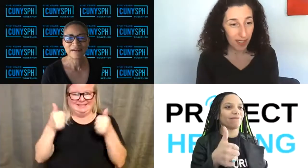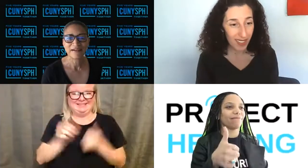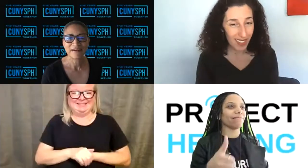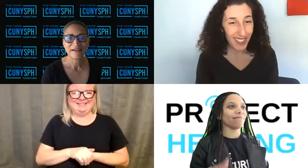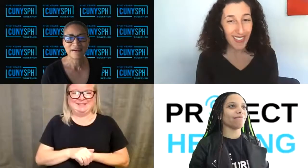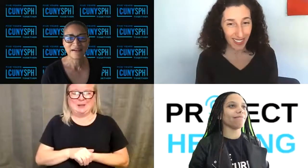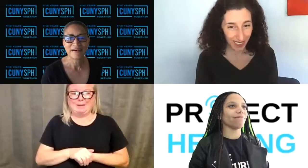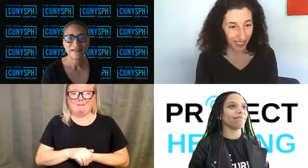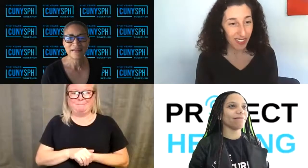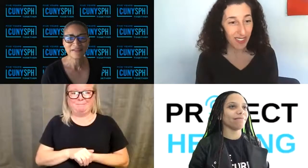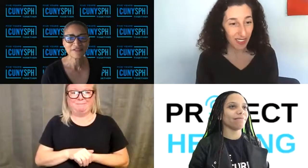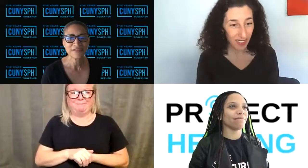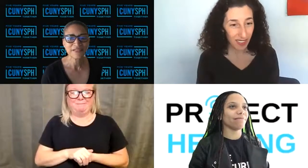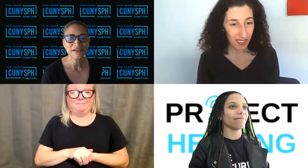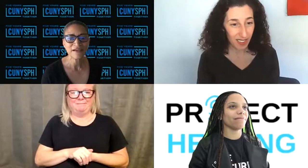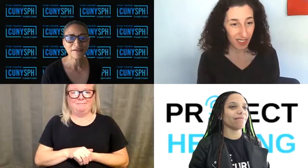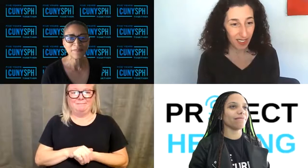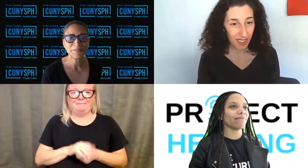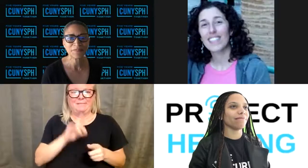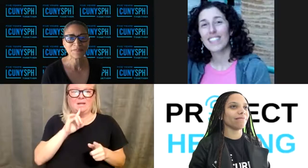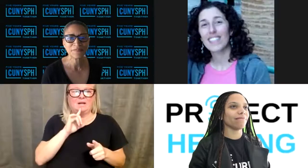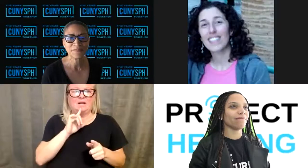off. And actually,